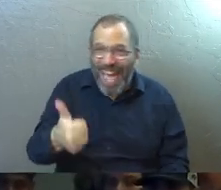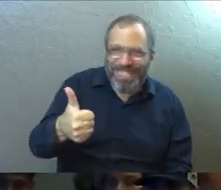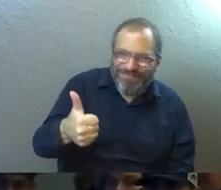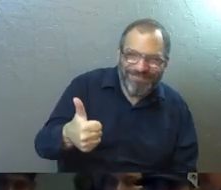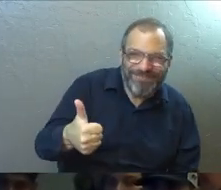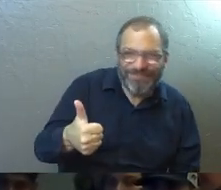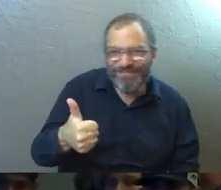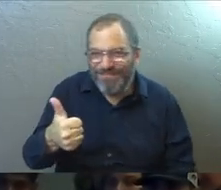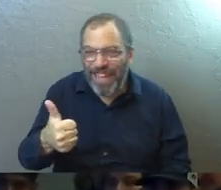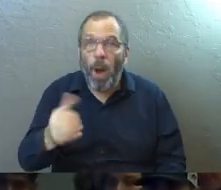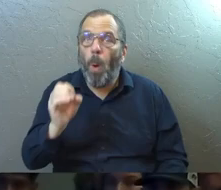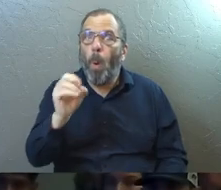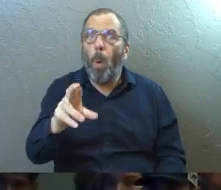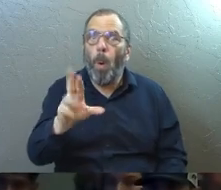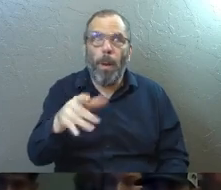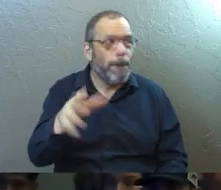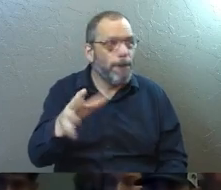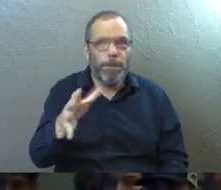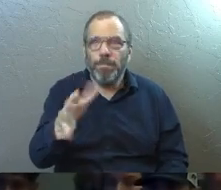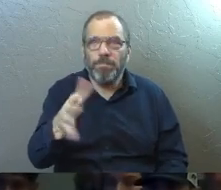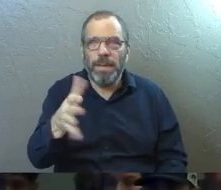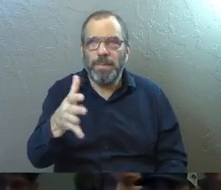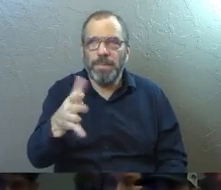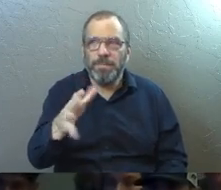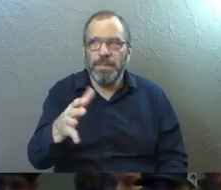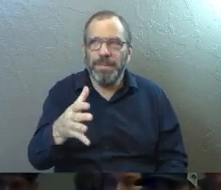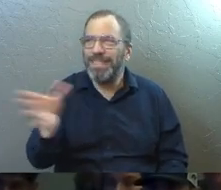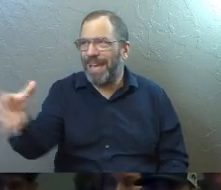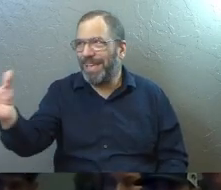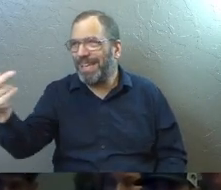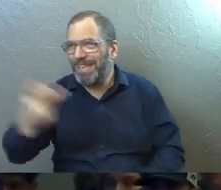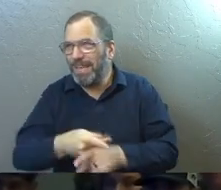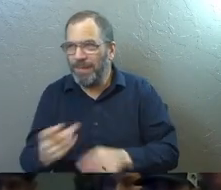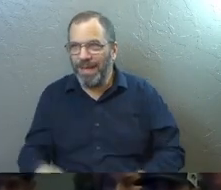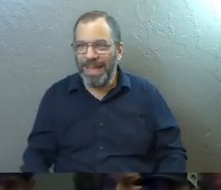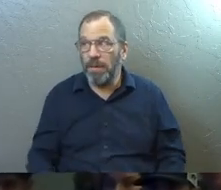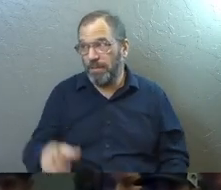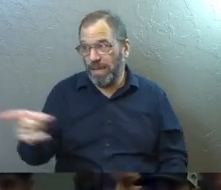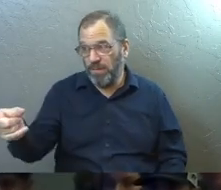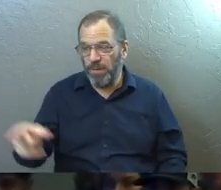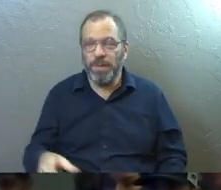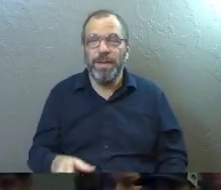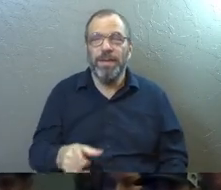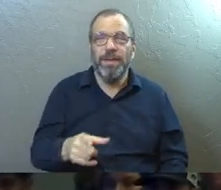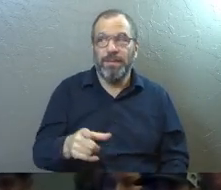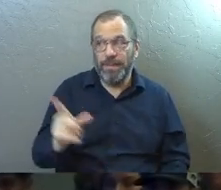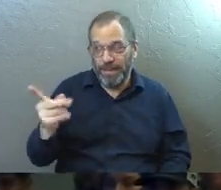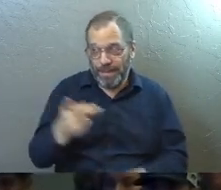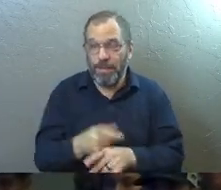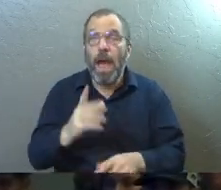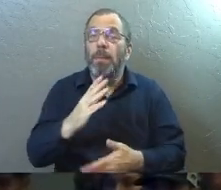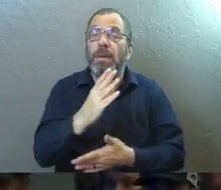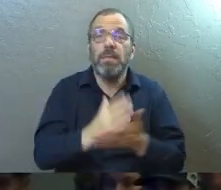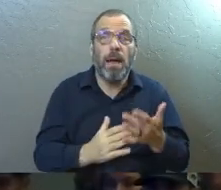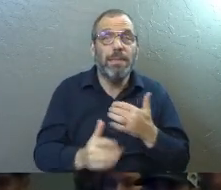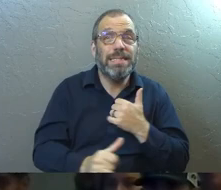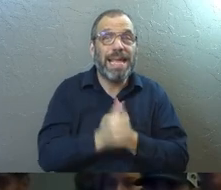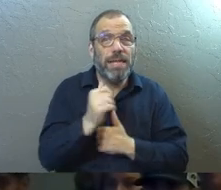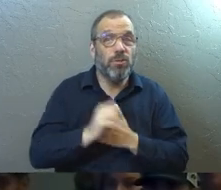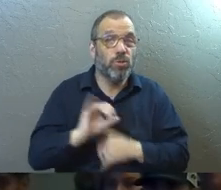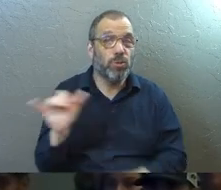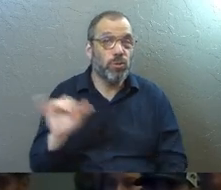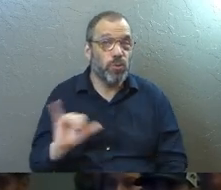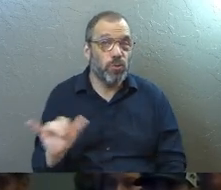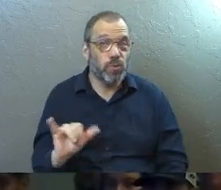little easier. Or maybe it's the other side. It's a good, yeah, see? Keep that one with you, Pepper. That one's for you, man. But there can be some danger in